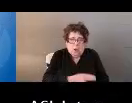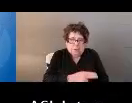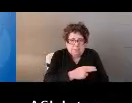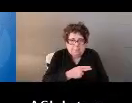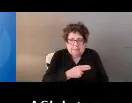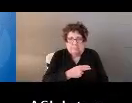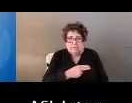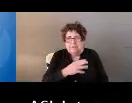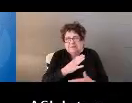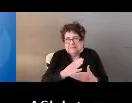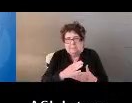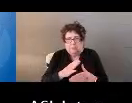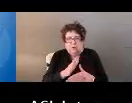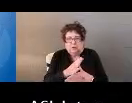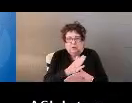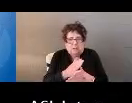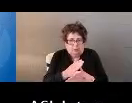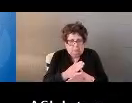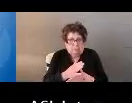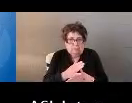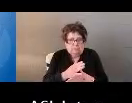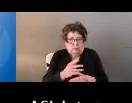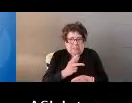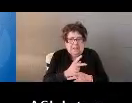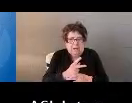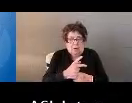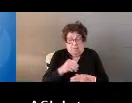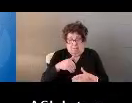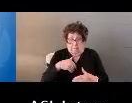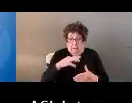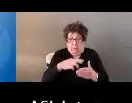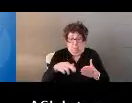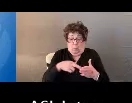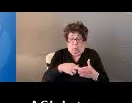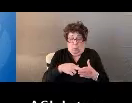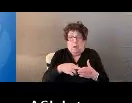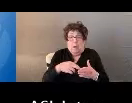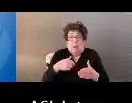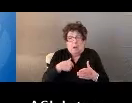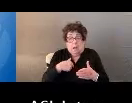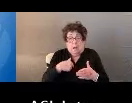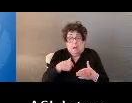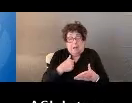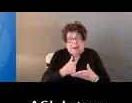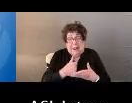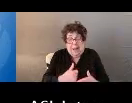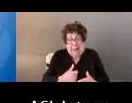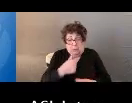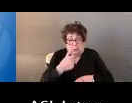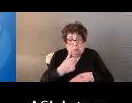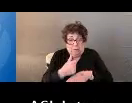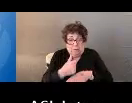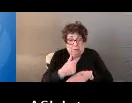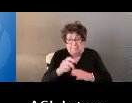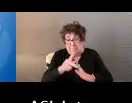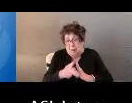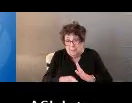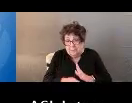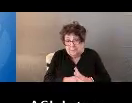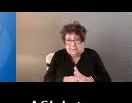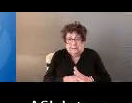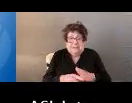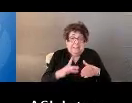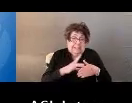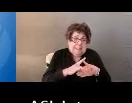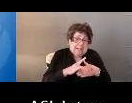shared care. In my role, I help to create policy and guidance,